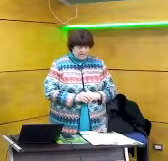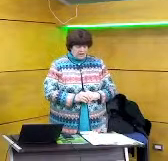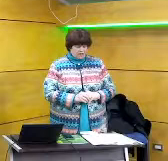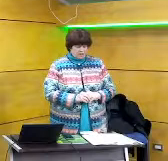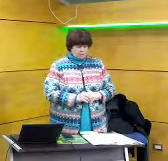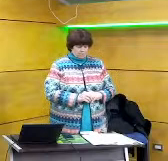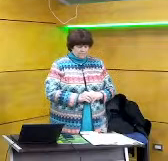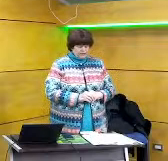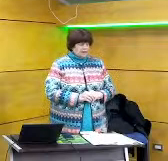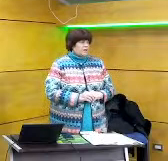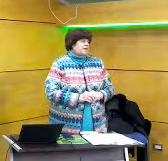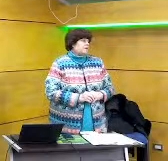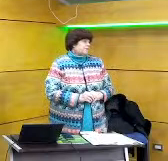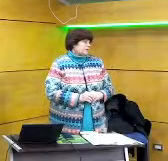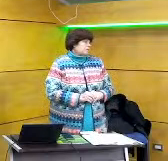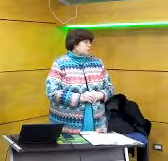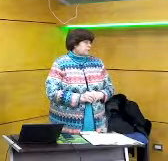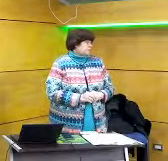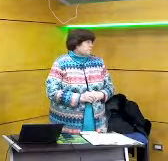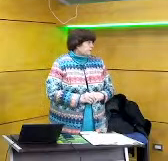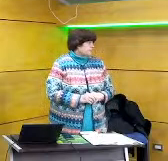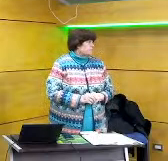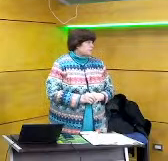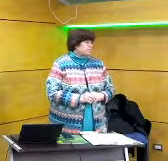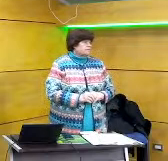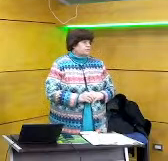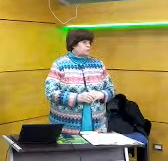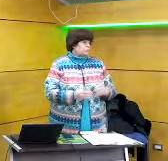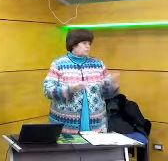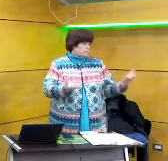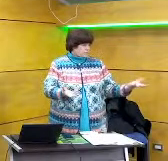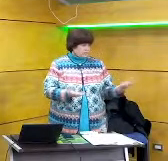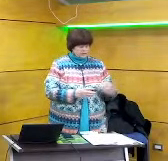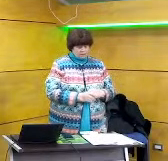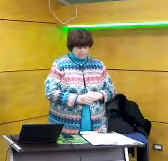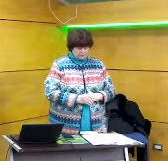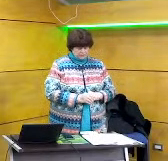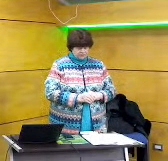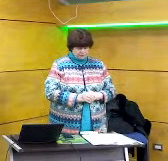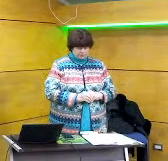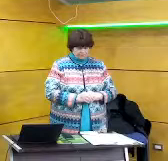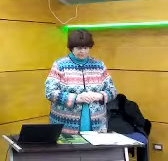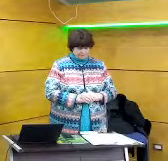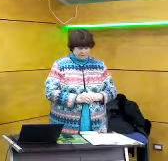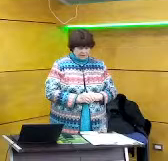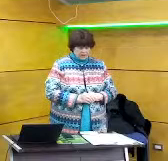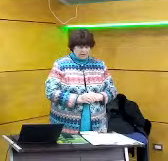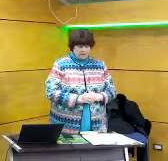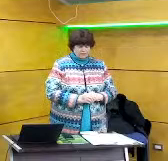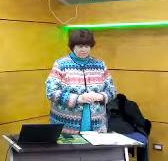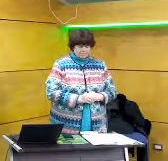expertise, and they bring the participants to the competitions.